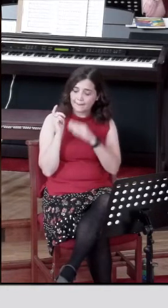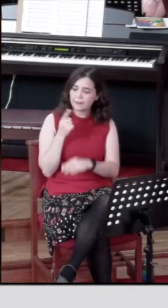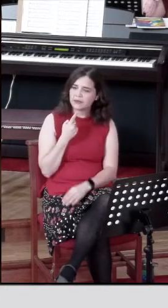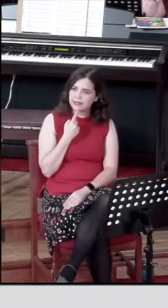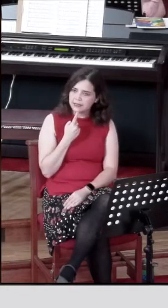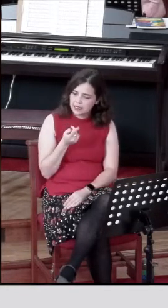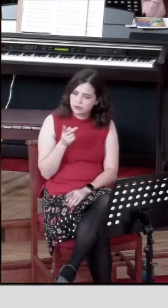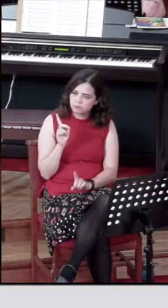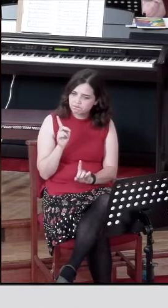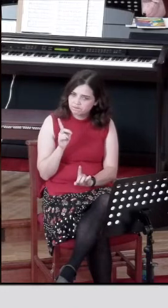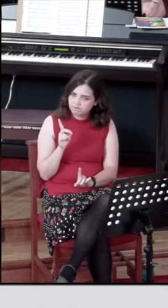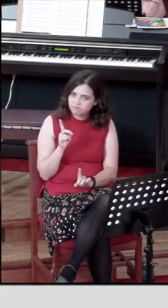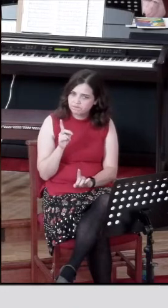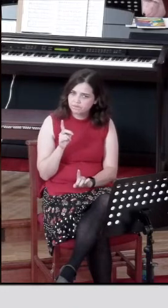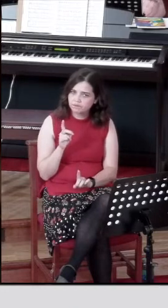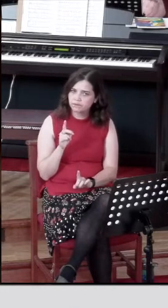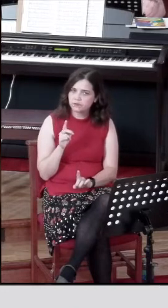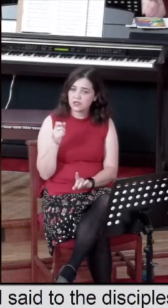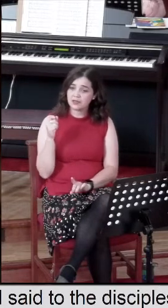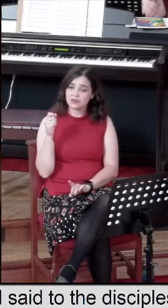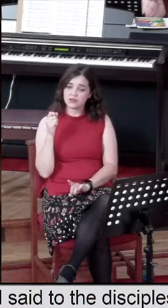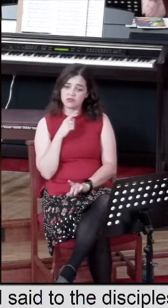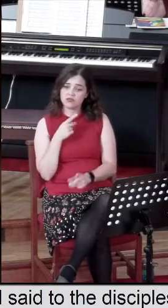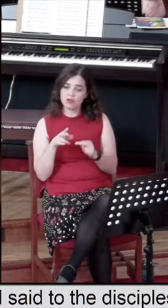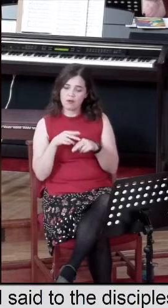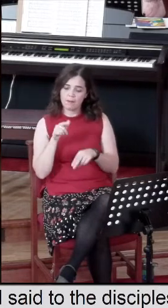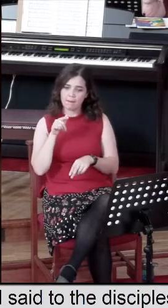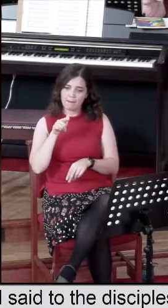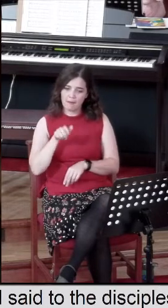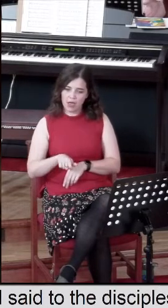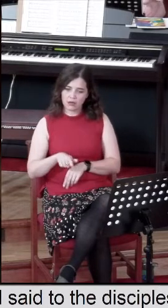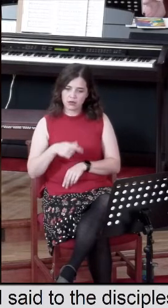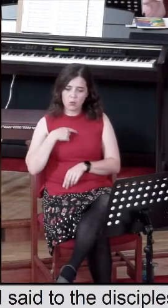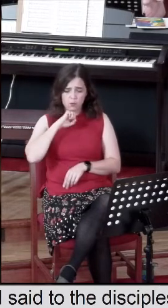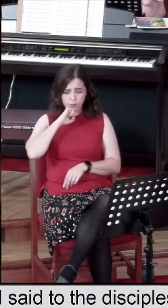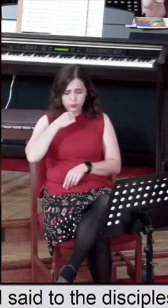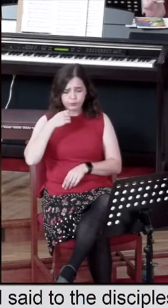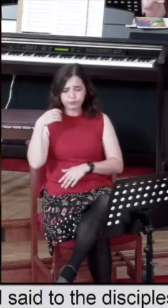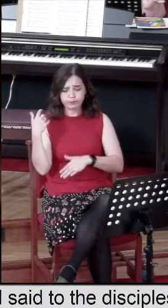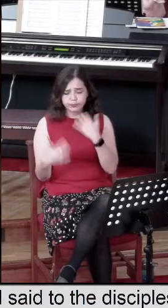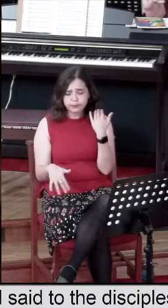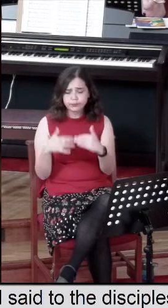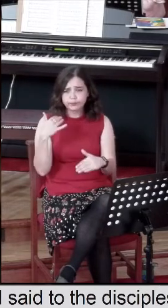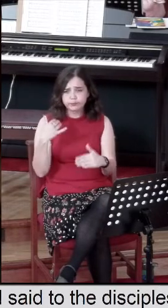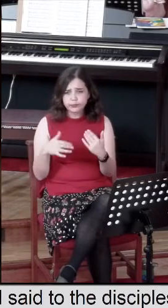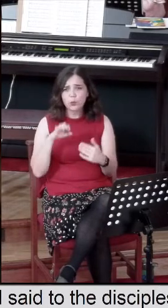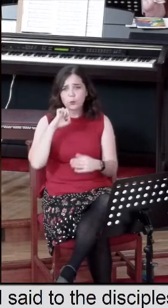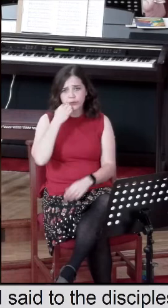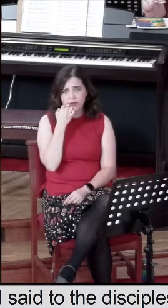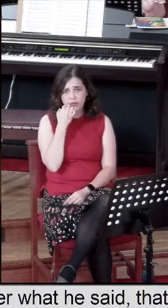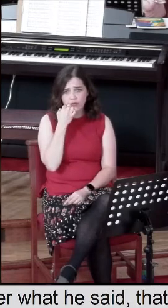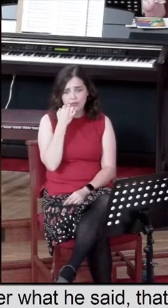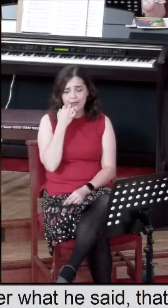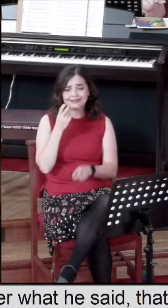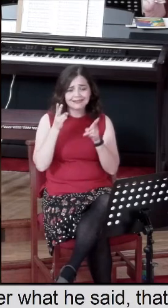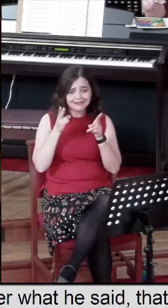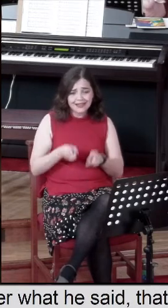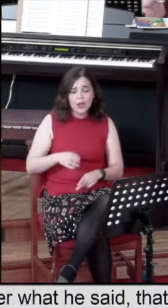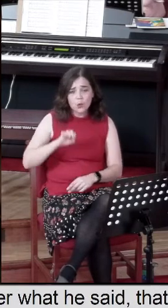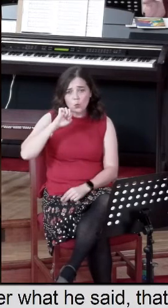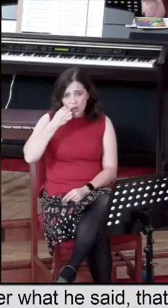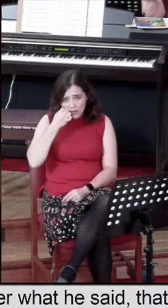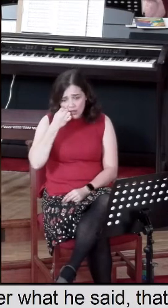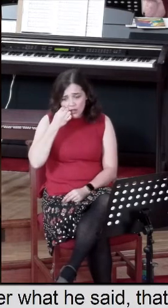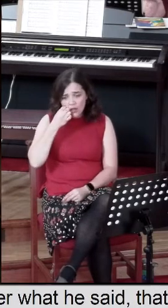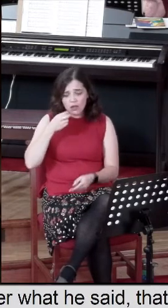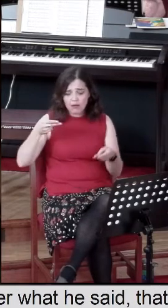said, the Son of Man, that is me, I'm going to suffer, I'm going to die, I'm going to be